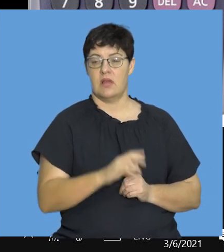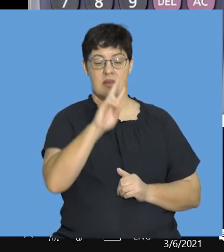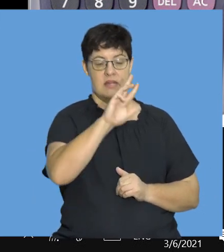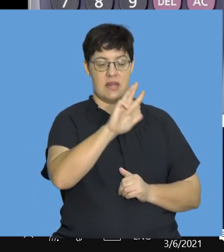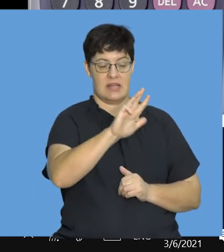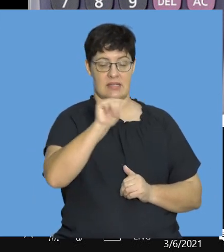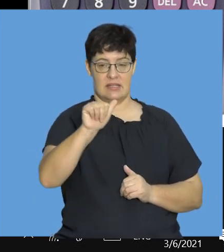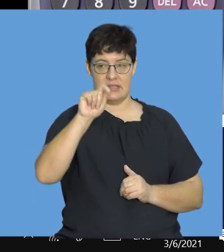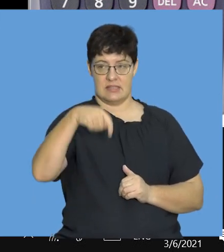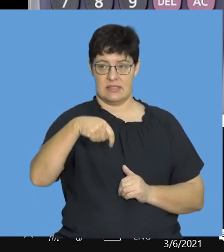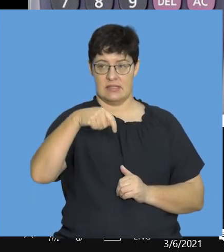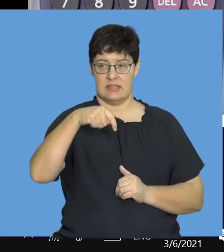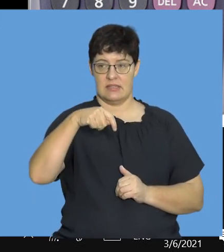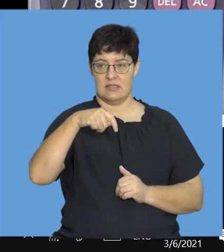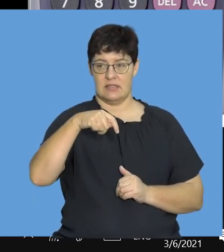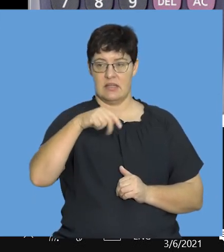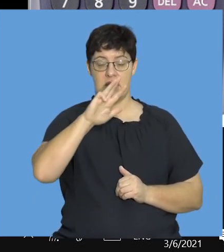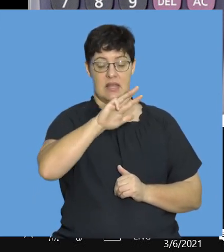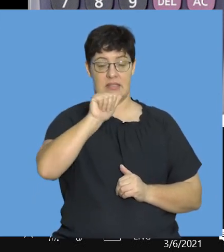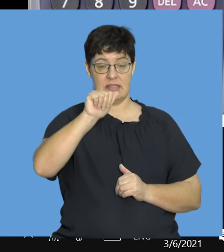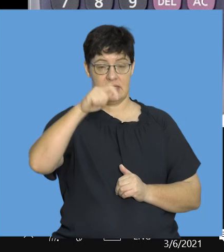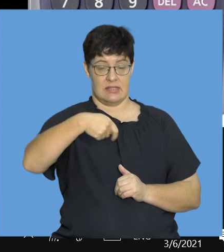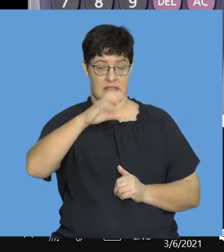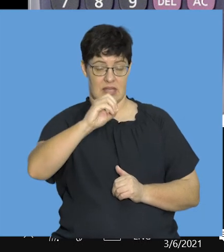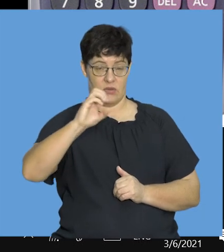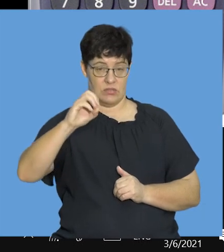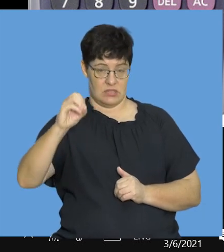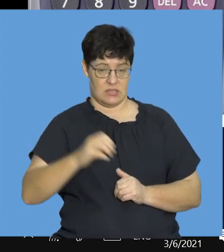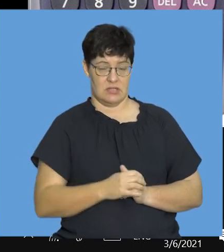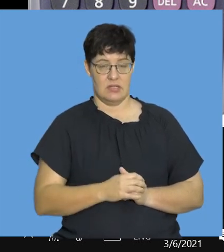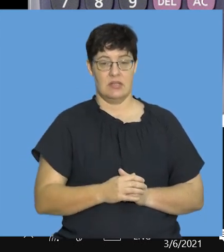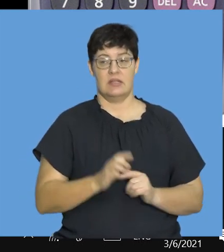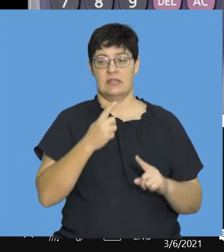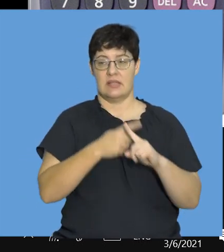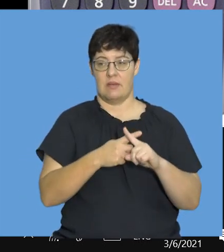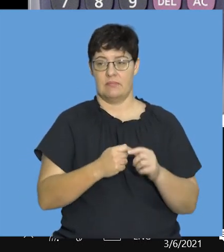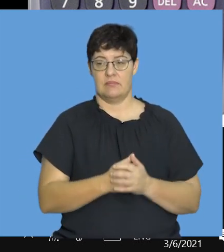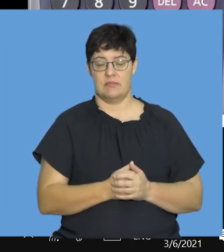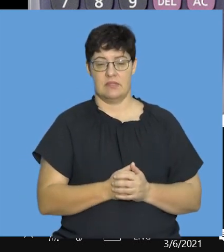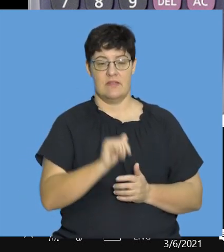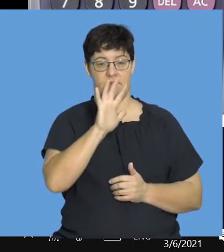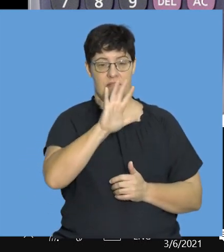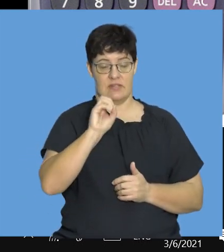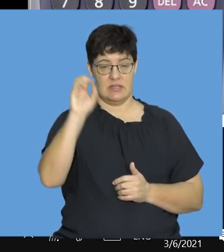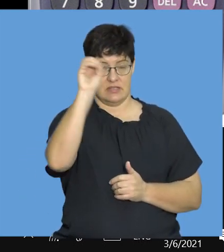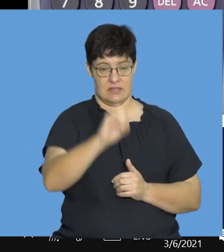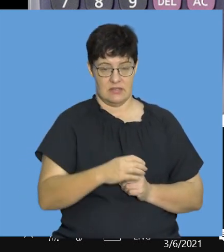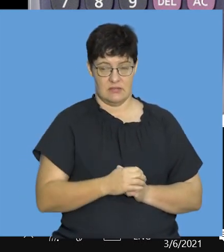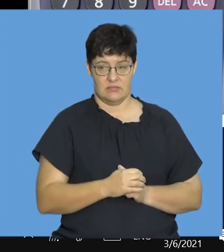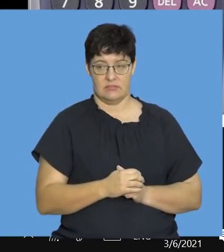was my total credit sale, 96,000, okay, times the